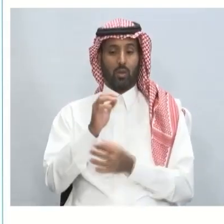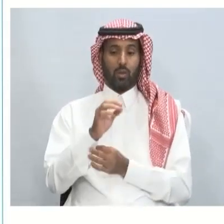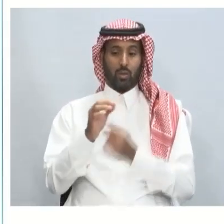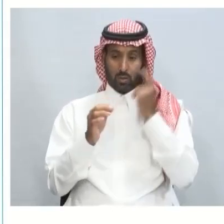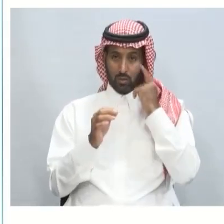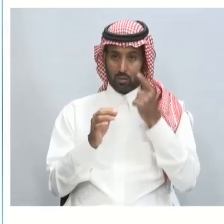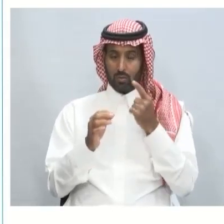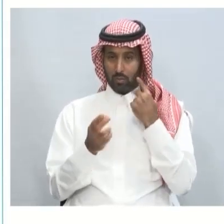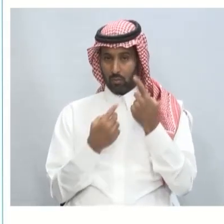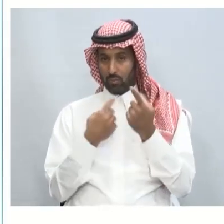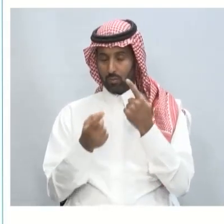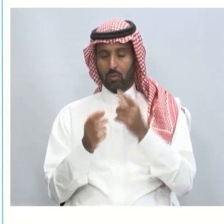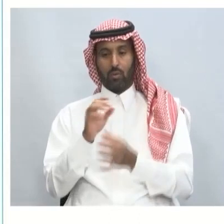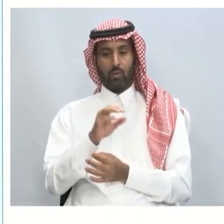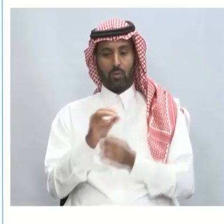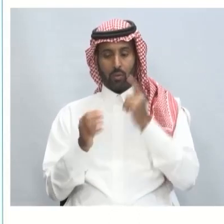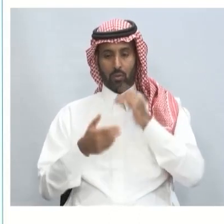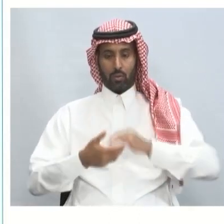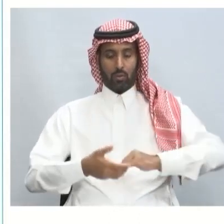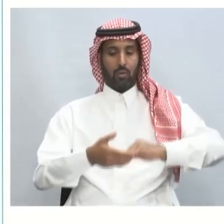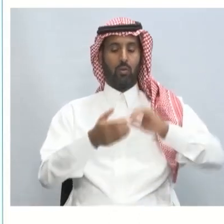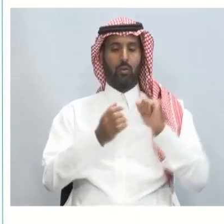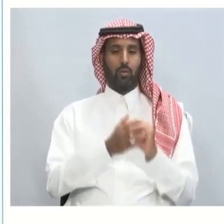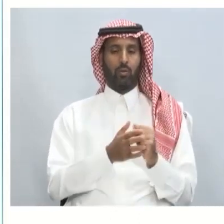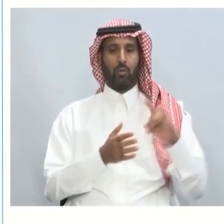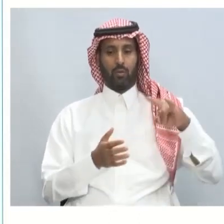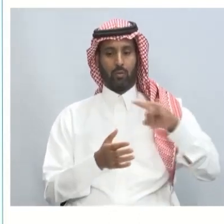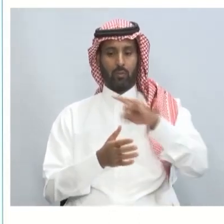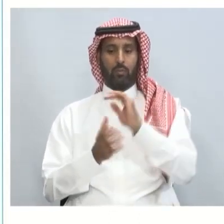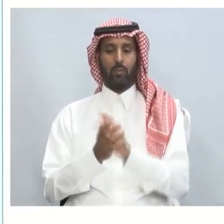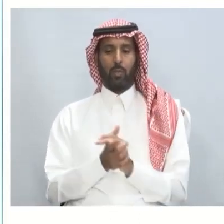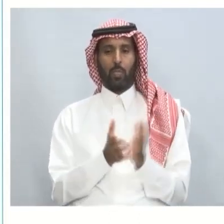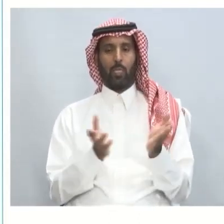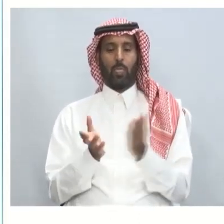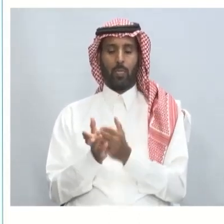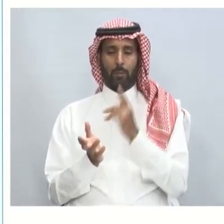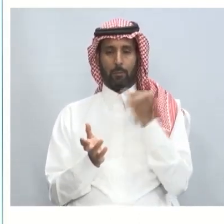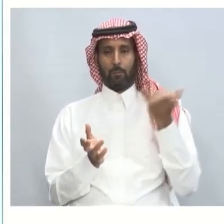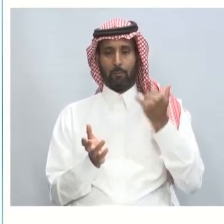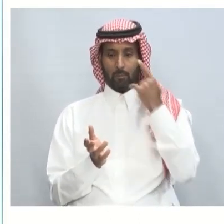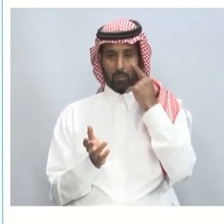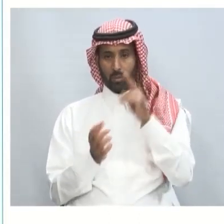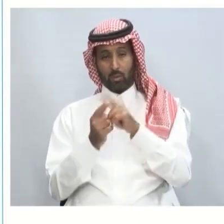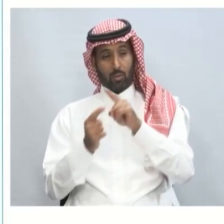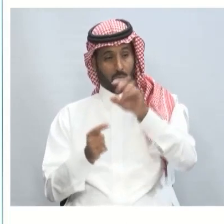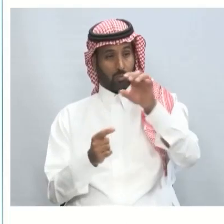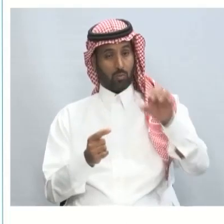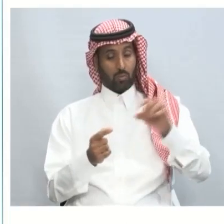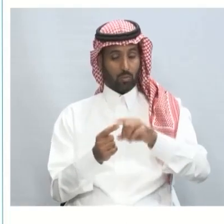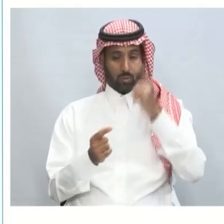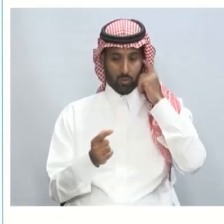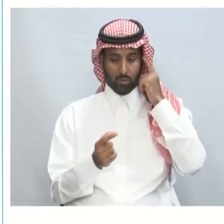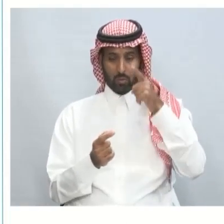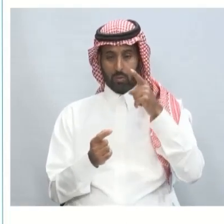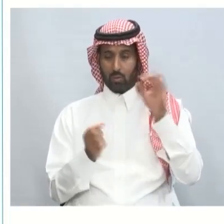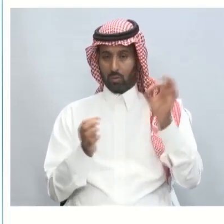well and cooperate with pilots. He works with pilots and always been interested in aviation. So all of these are